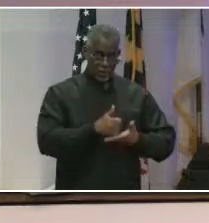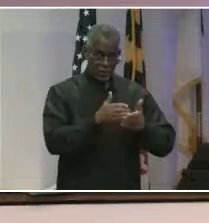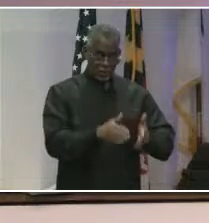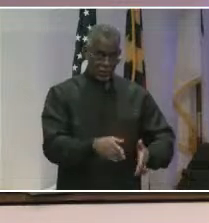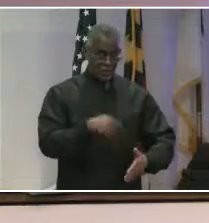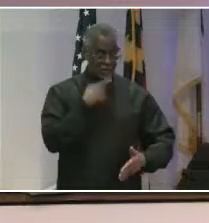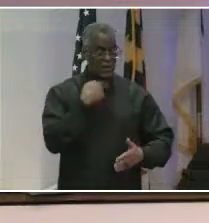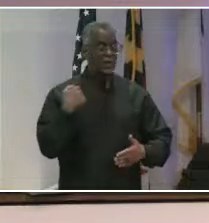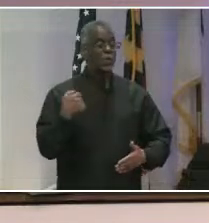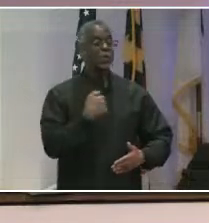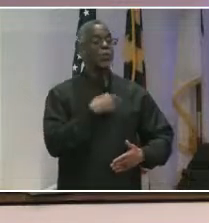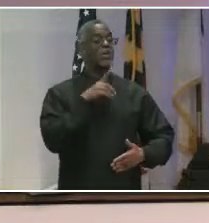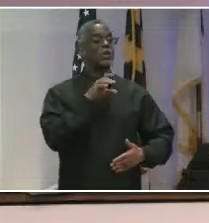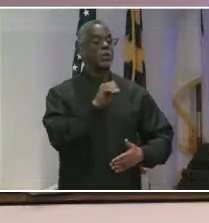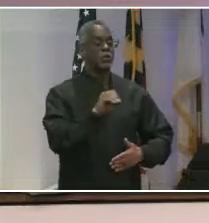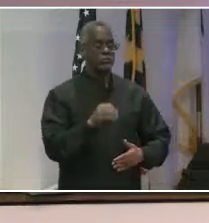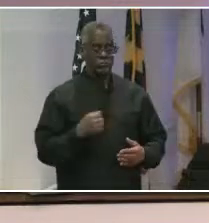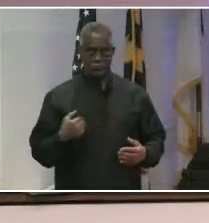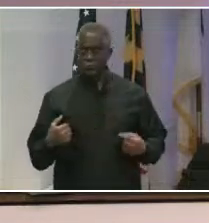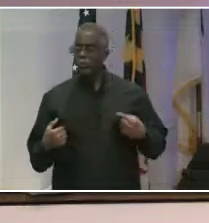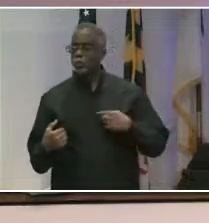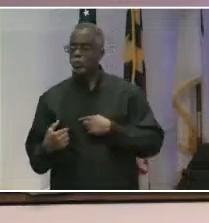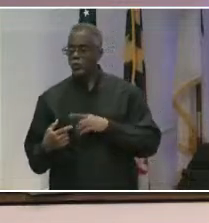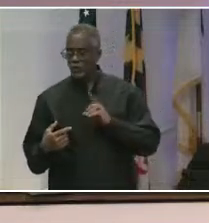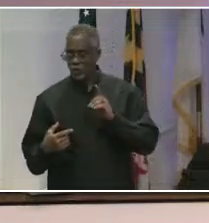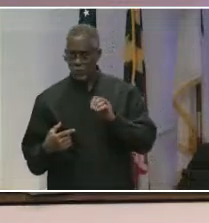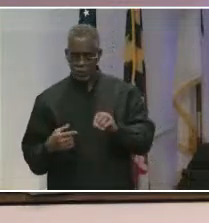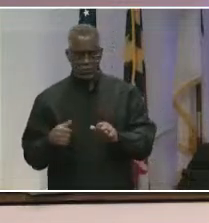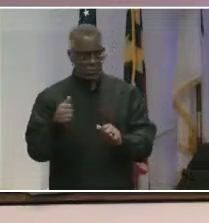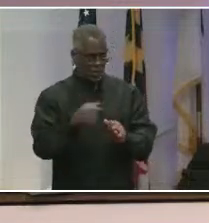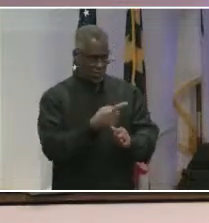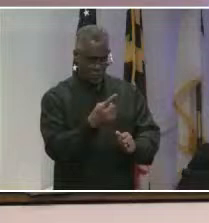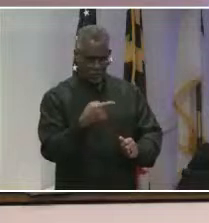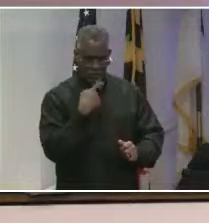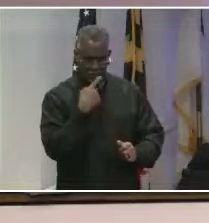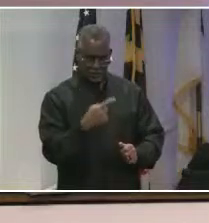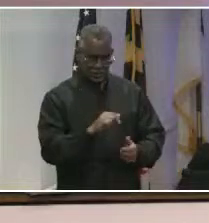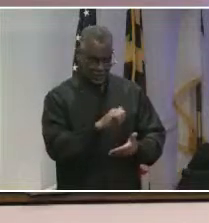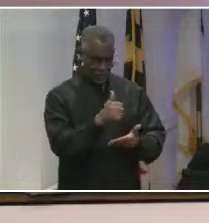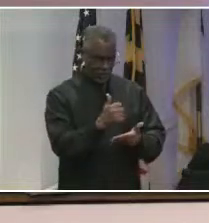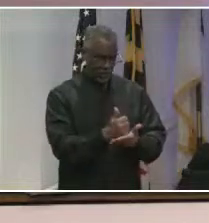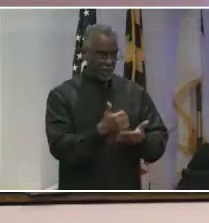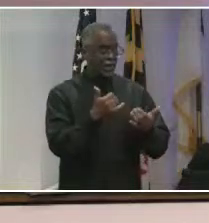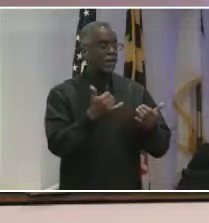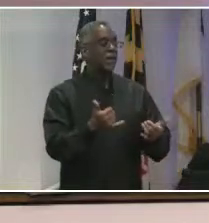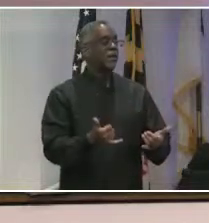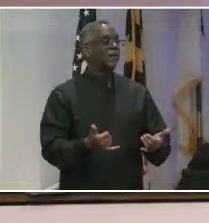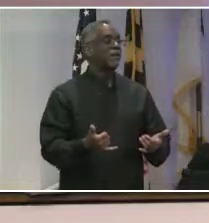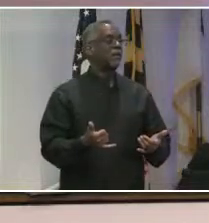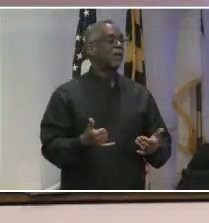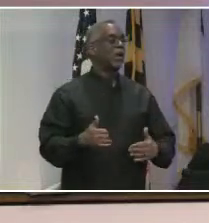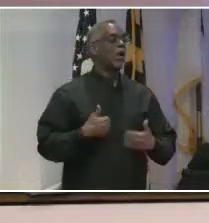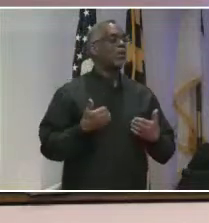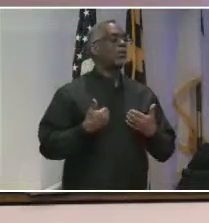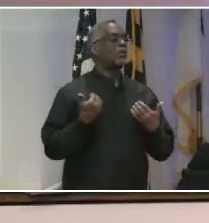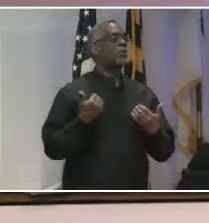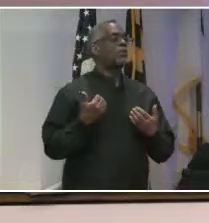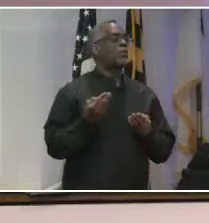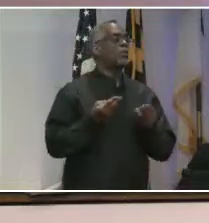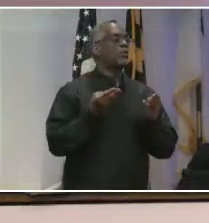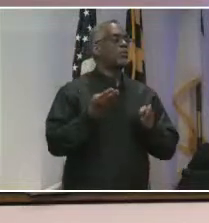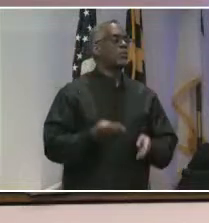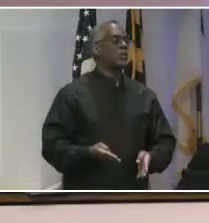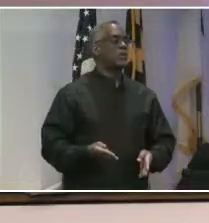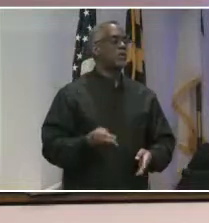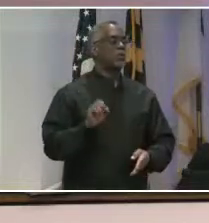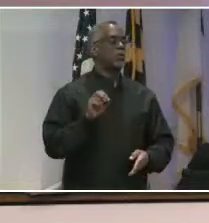do. Amen. I got the we do from everybody. I'm going to turn it over to our youth minister, Reverend Tamika